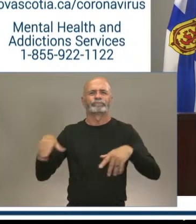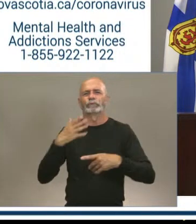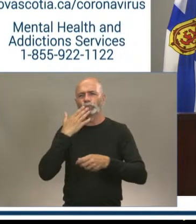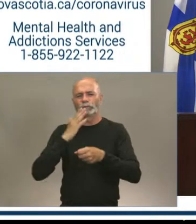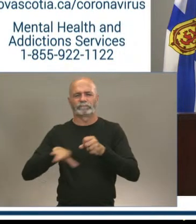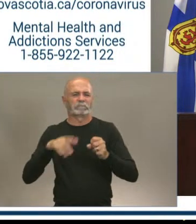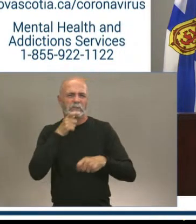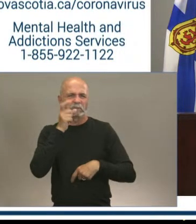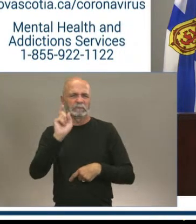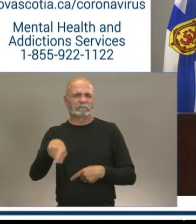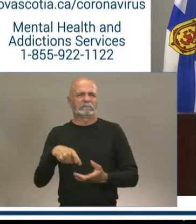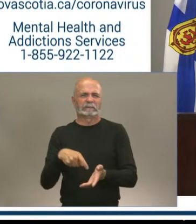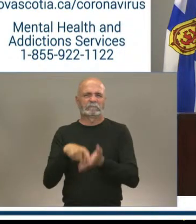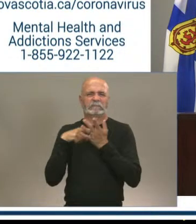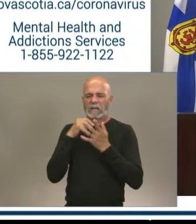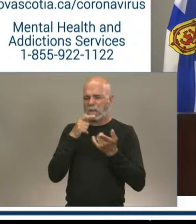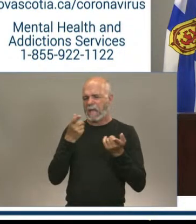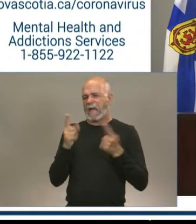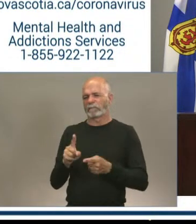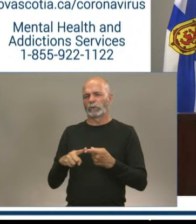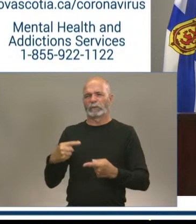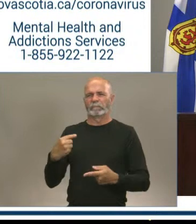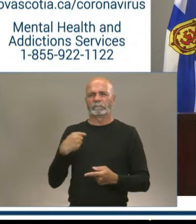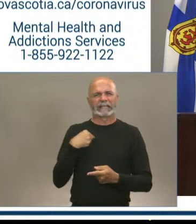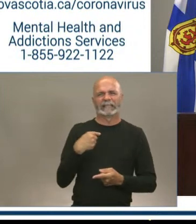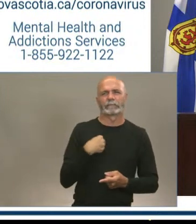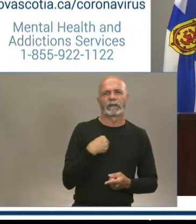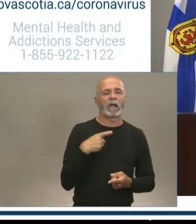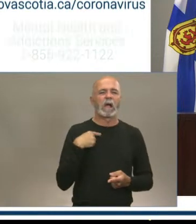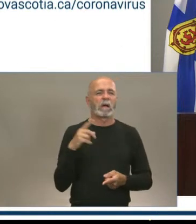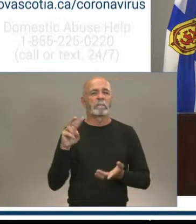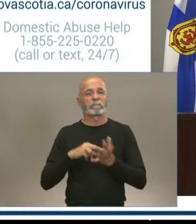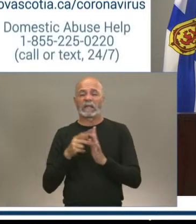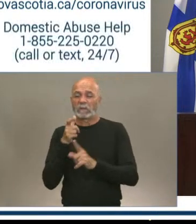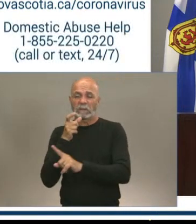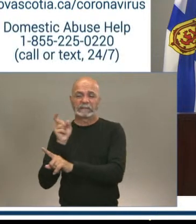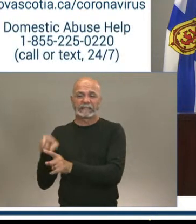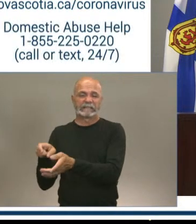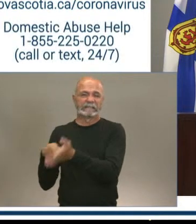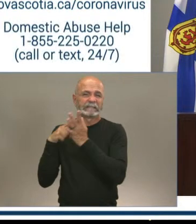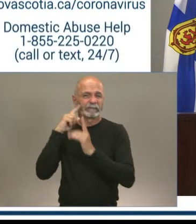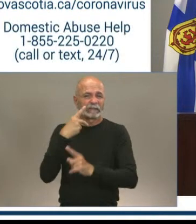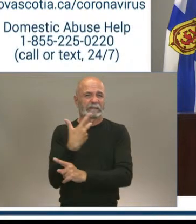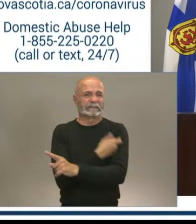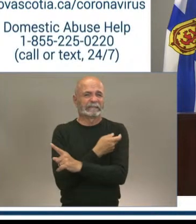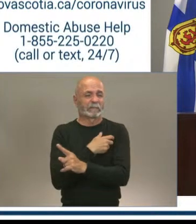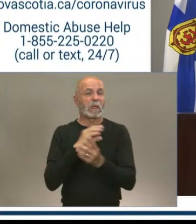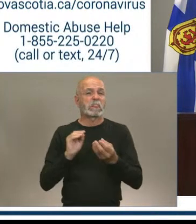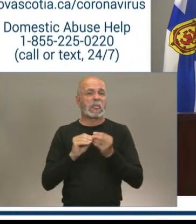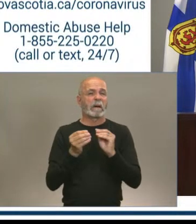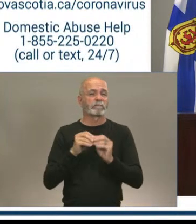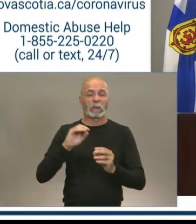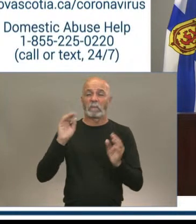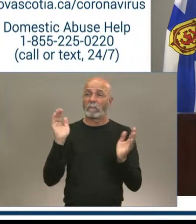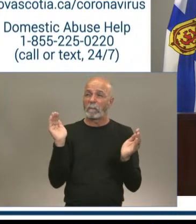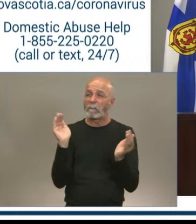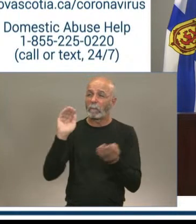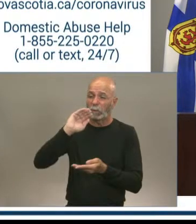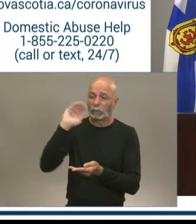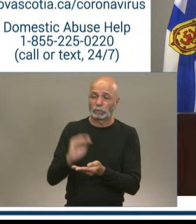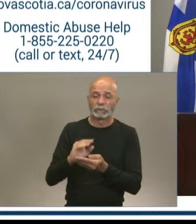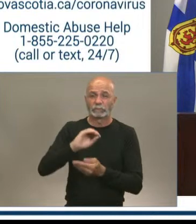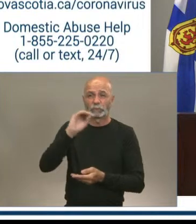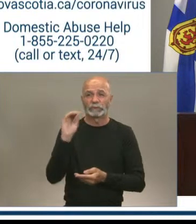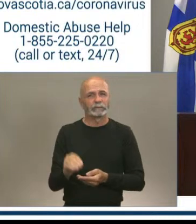may, contribute to the lower vaccination rates. Is there any research going on right now to